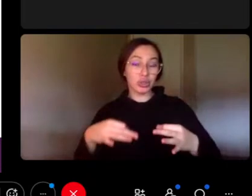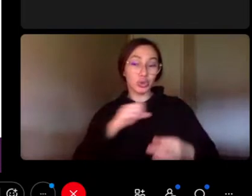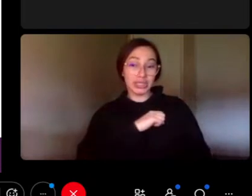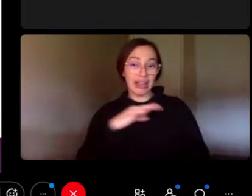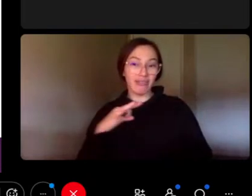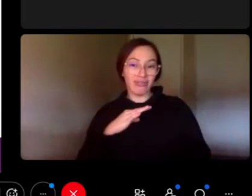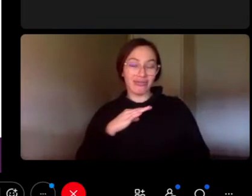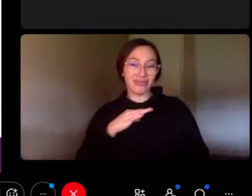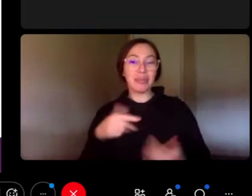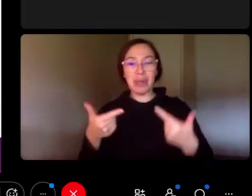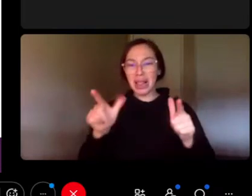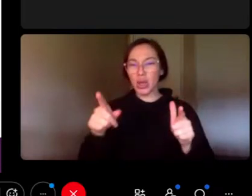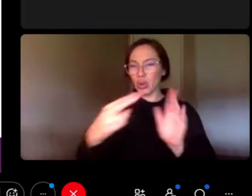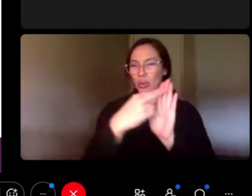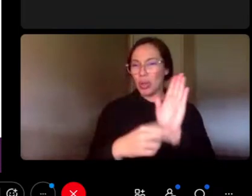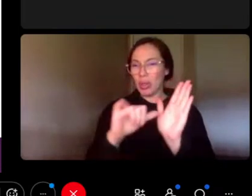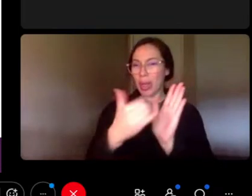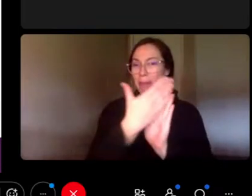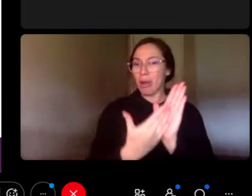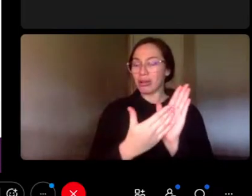I'll let you take a minute, read through that.